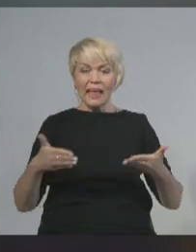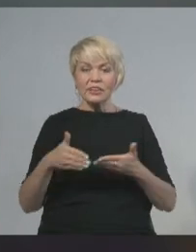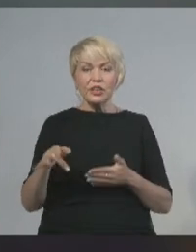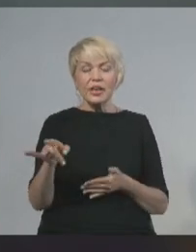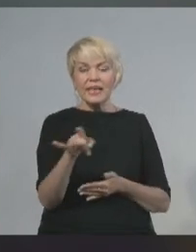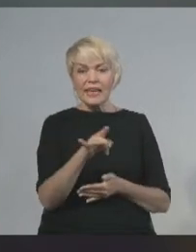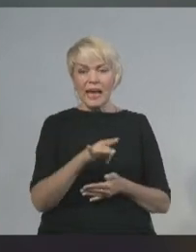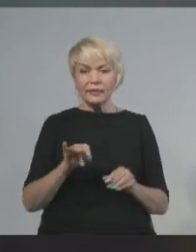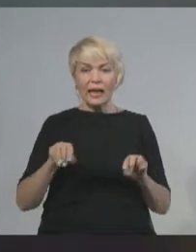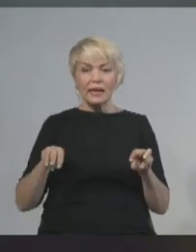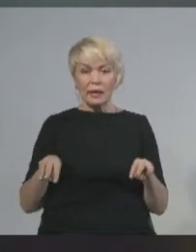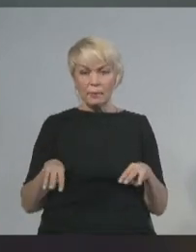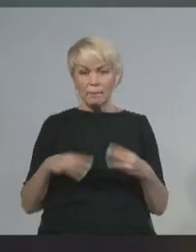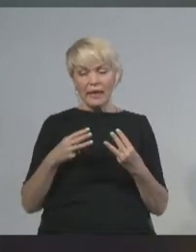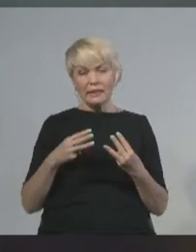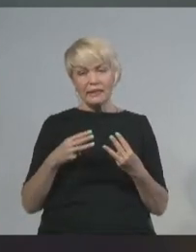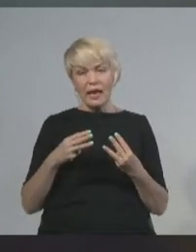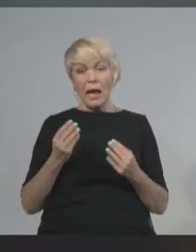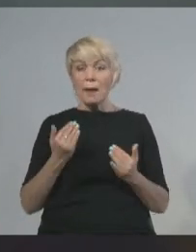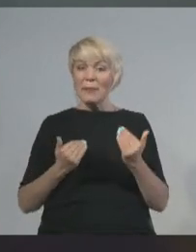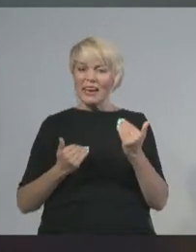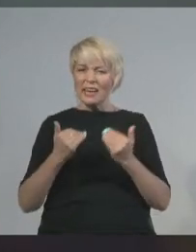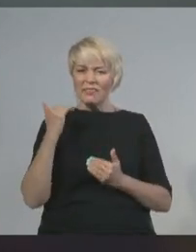i think our regional media